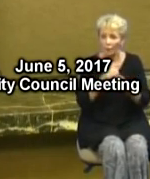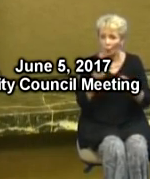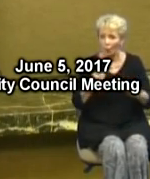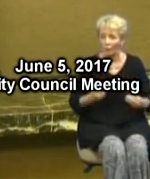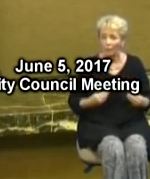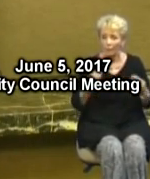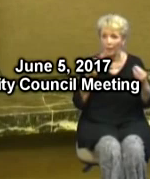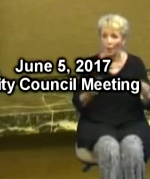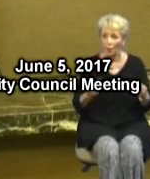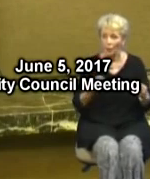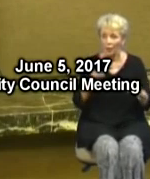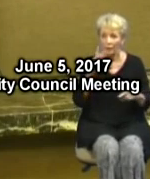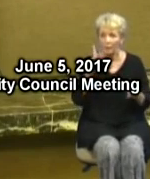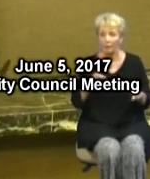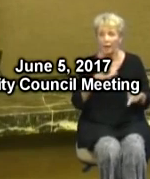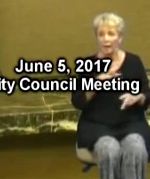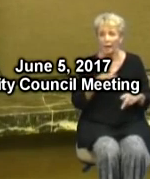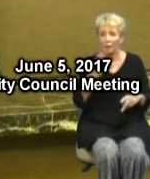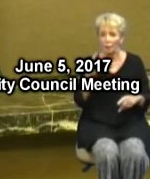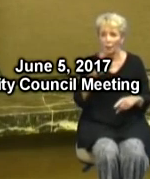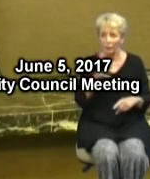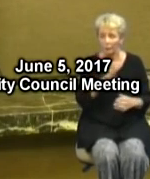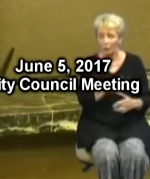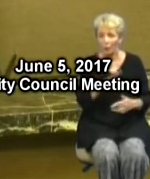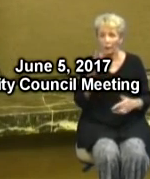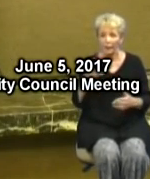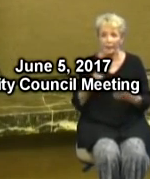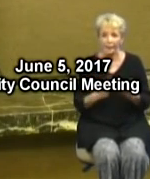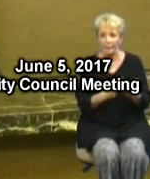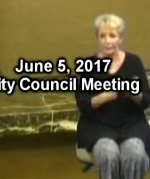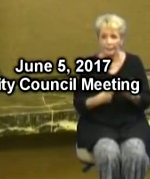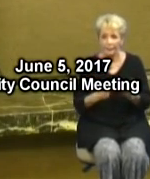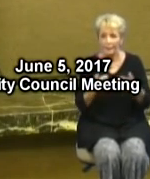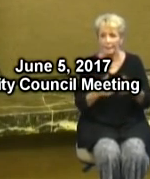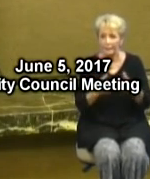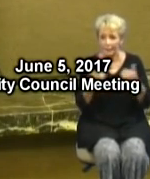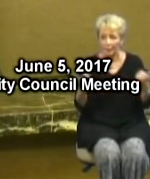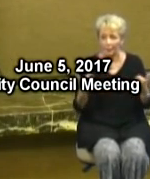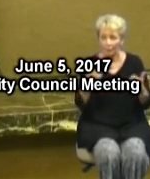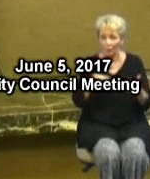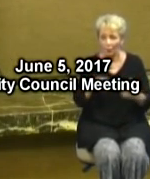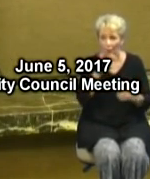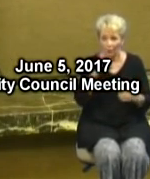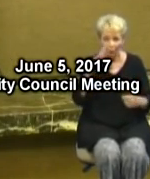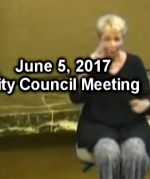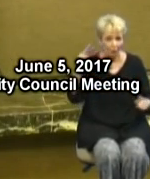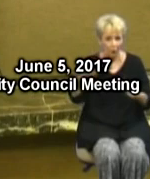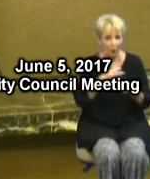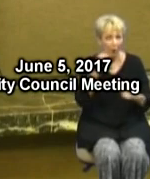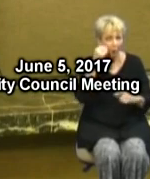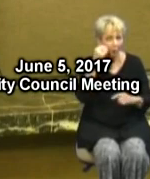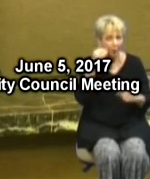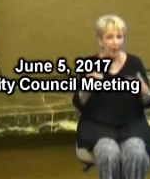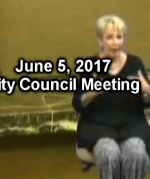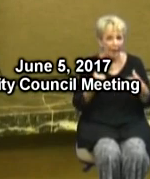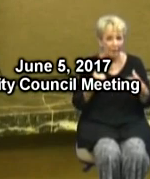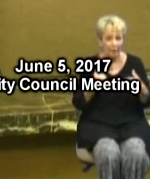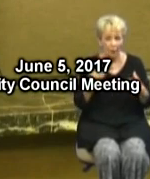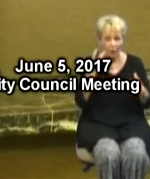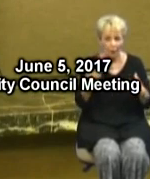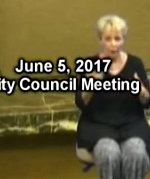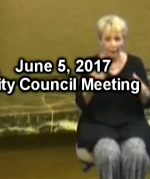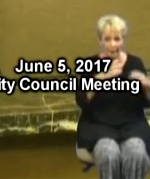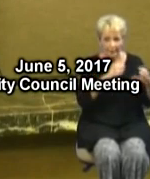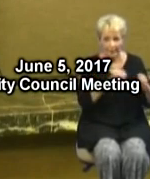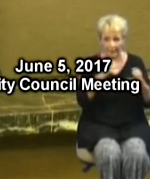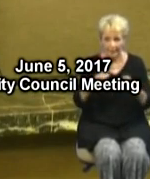motion, unless somebody would like an item removed and discussed separately. For those of you viewing at home, we have three sets of